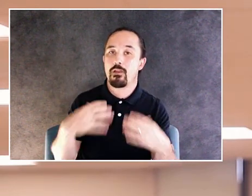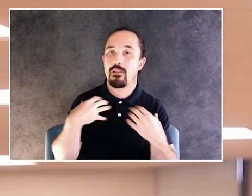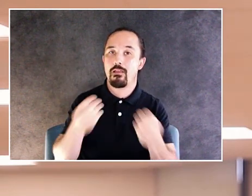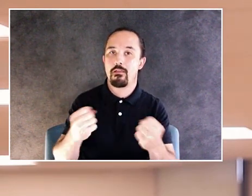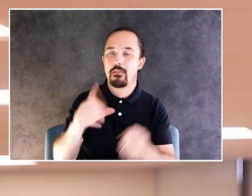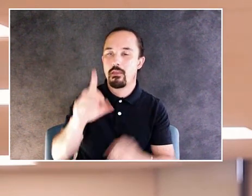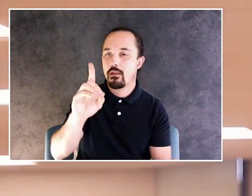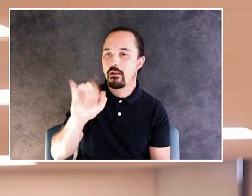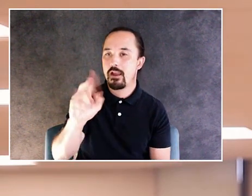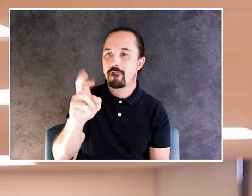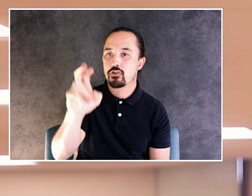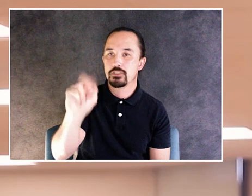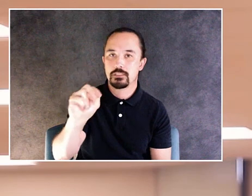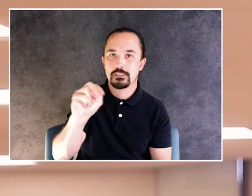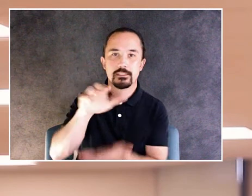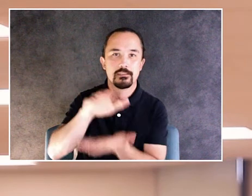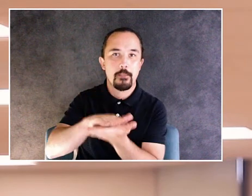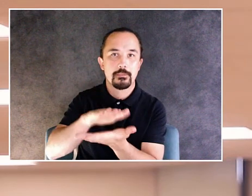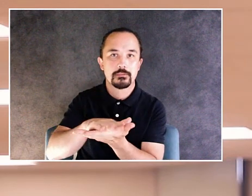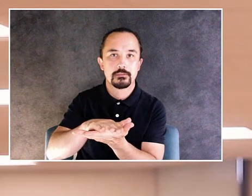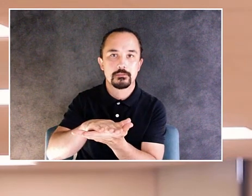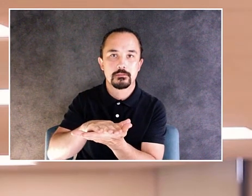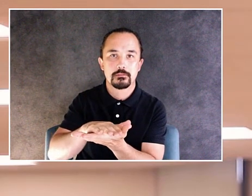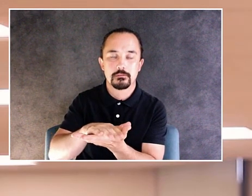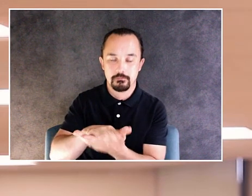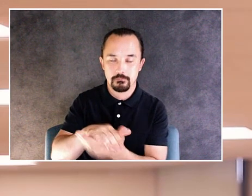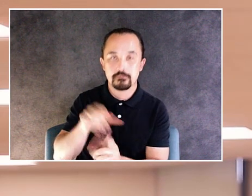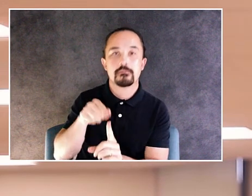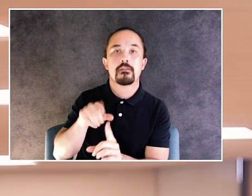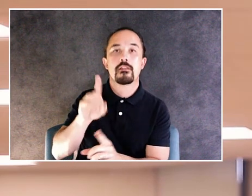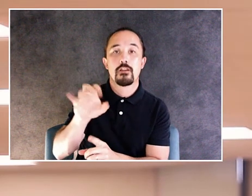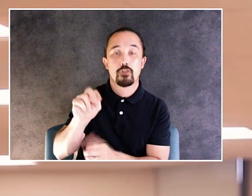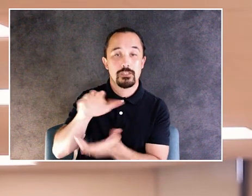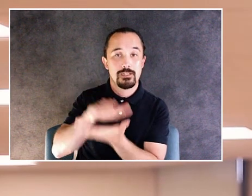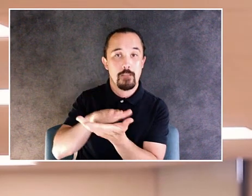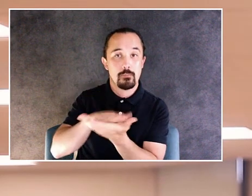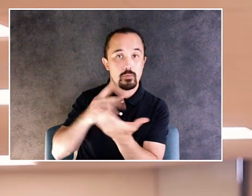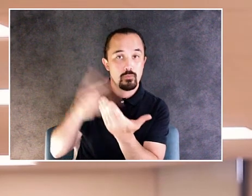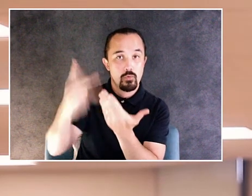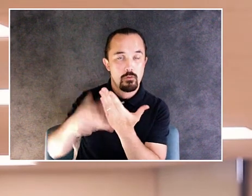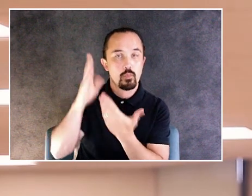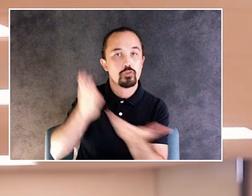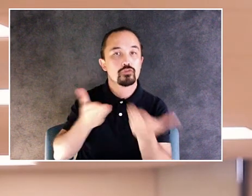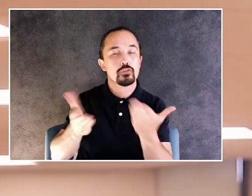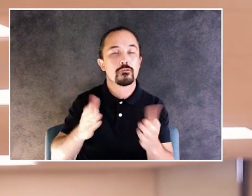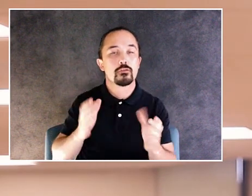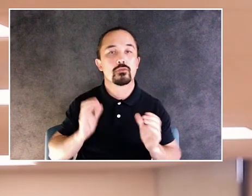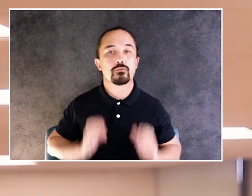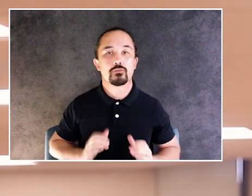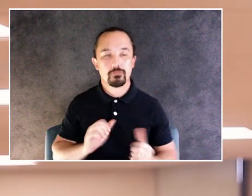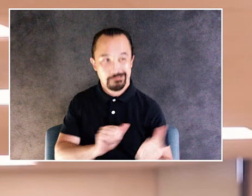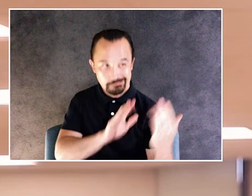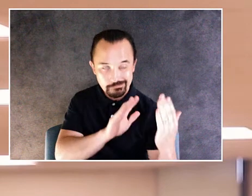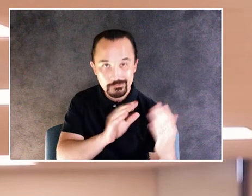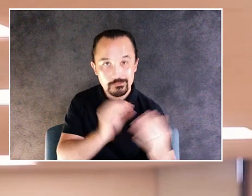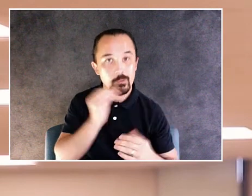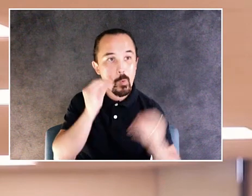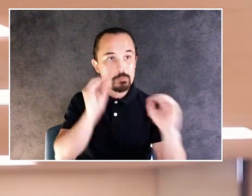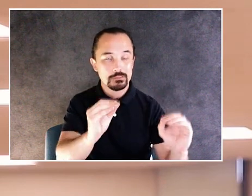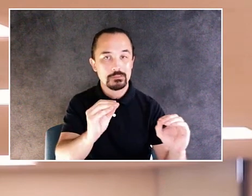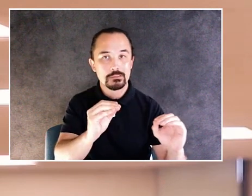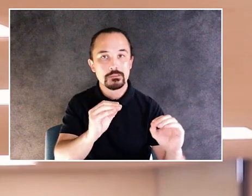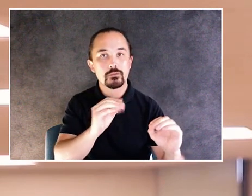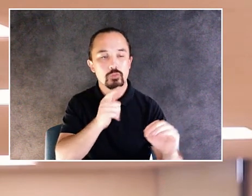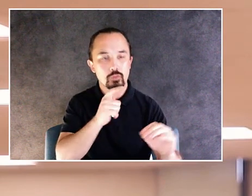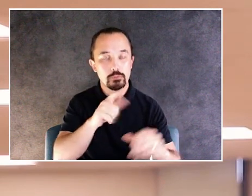Campus. The RUHS Behavioral Health Diversion Campus programs will serve consumers facing homelessness who have been justice